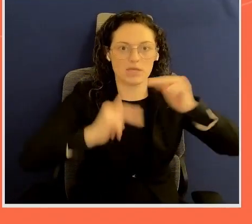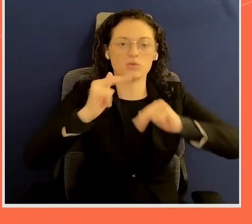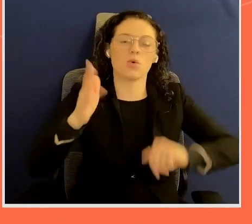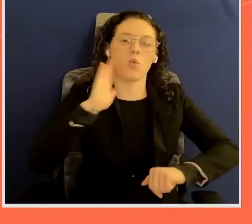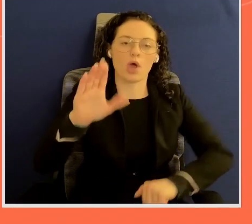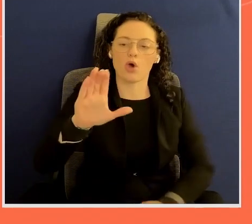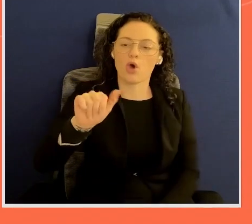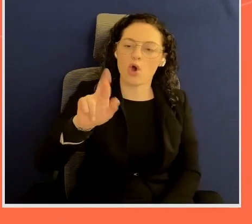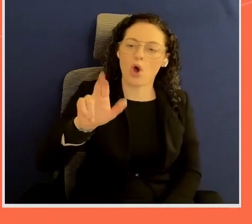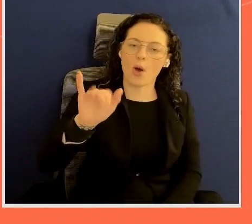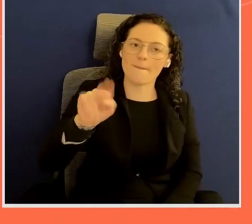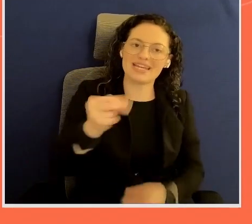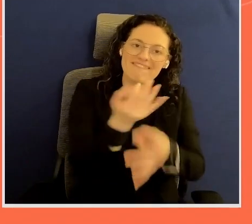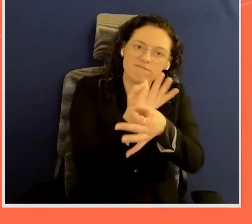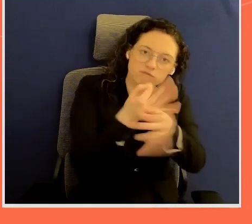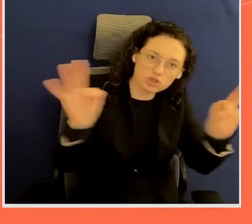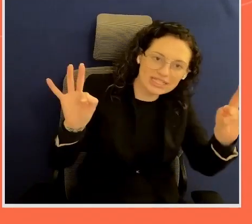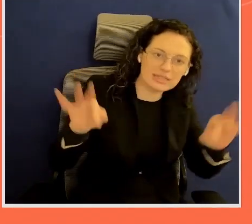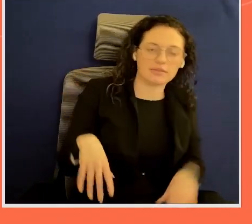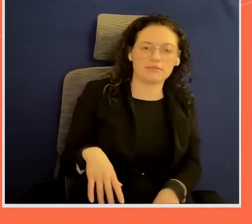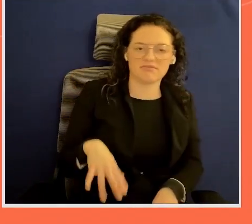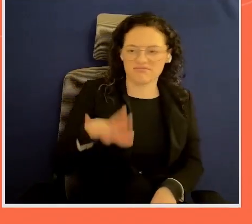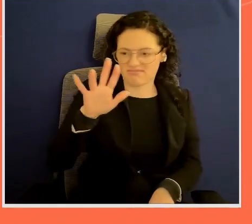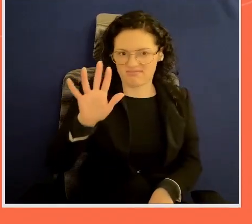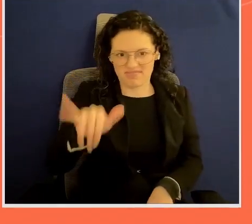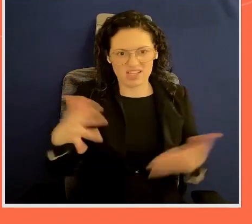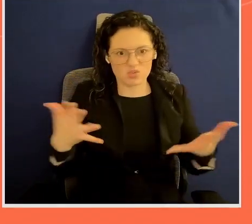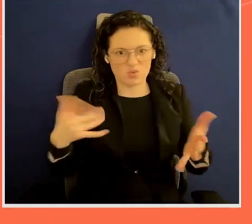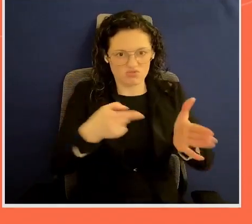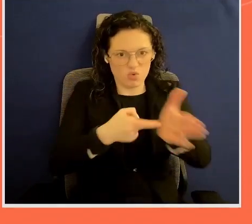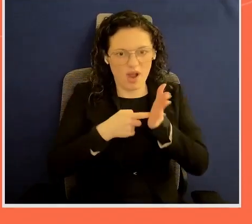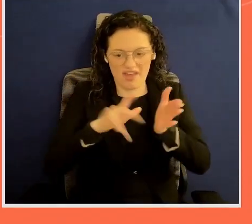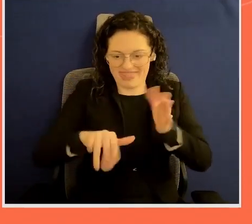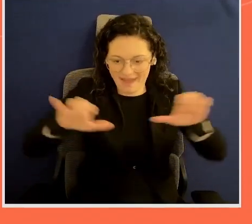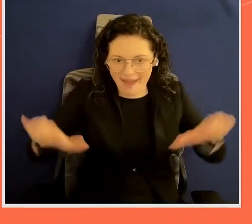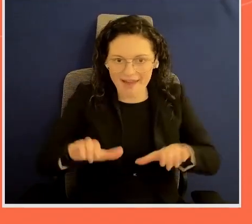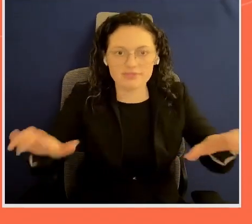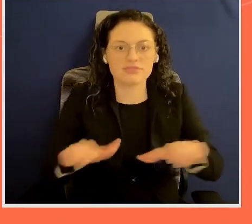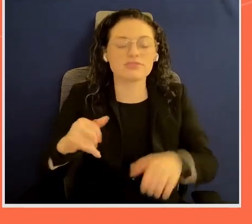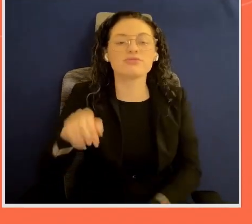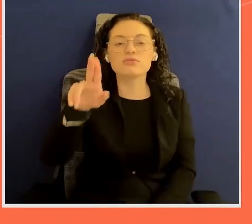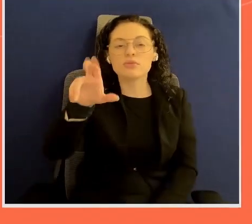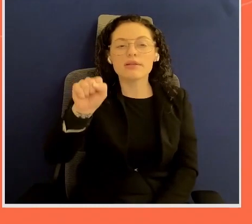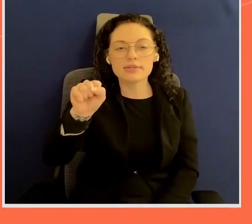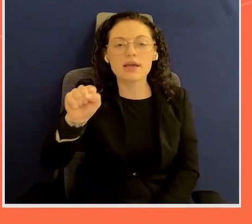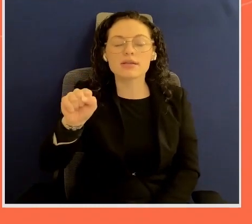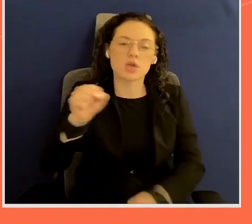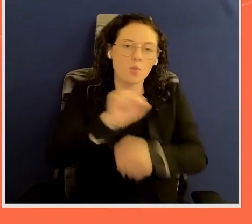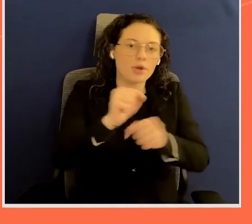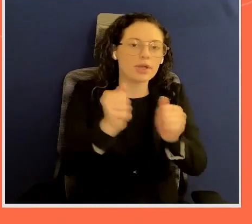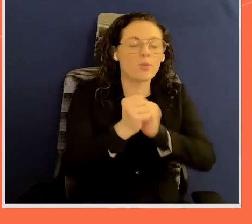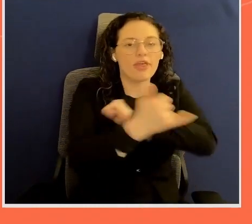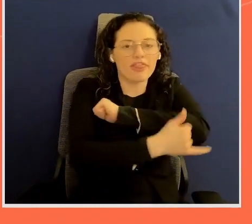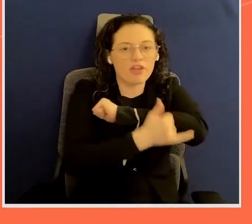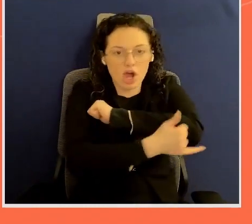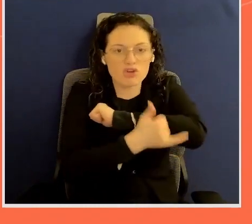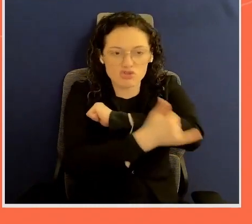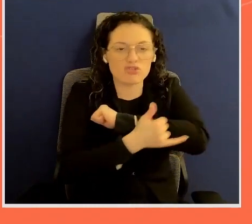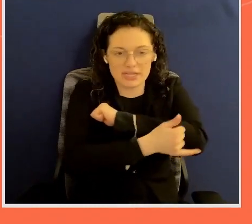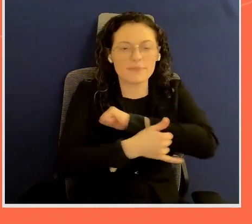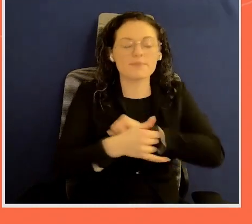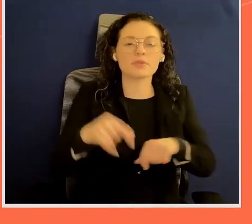entity itself to be able to take real action and make the difference. And it includes not just countries, but